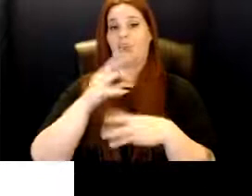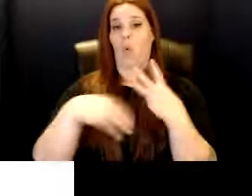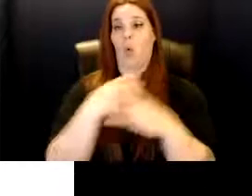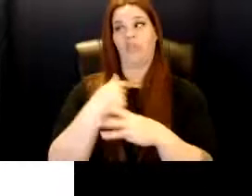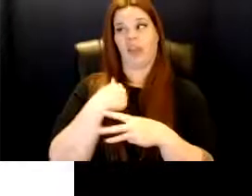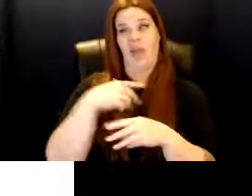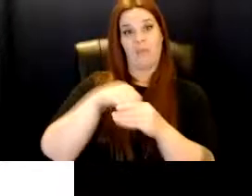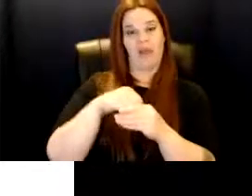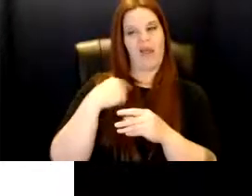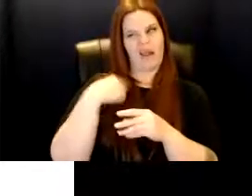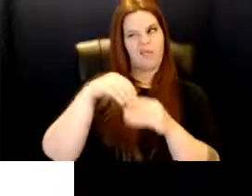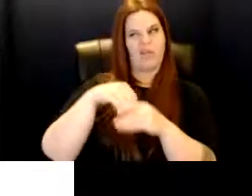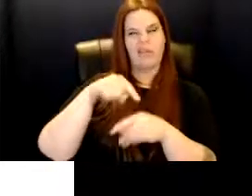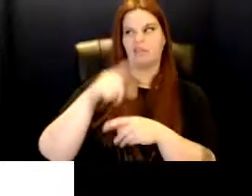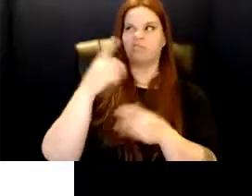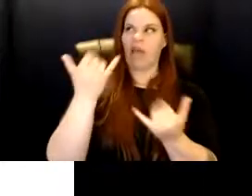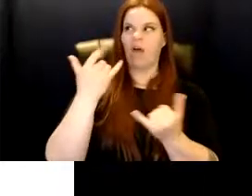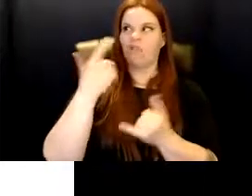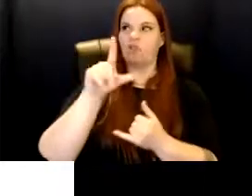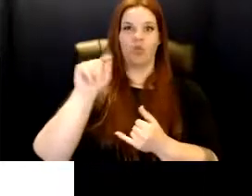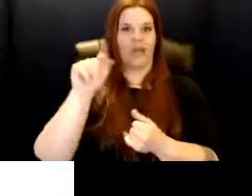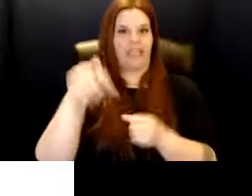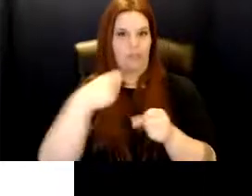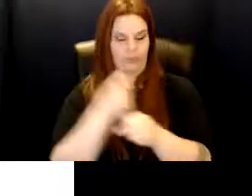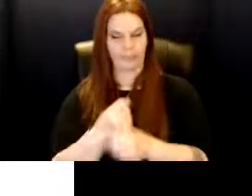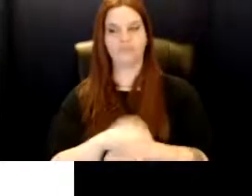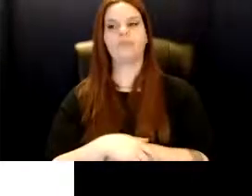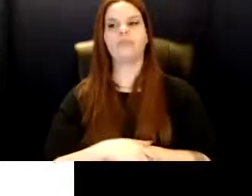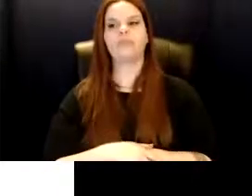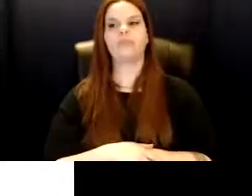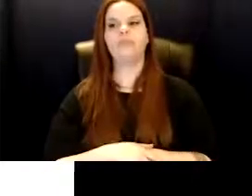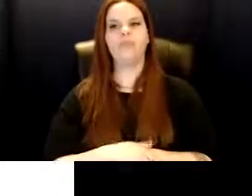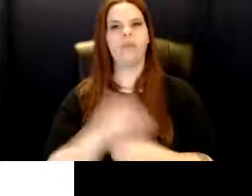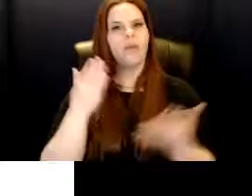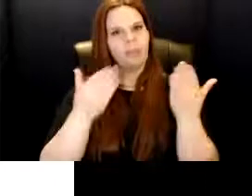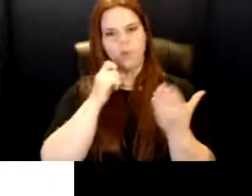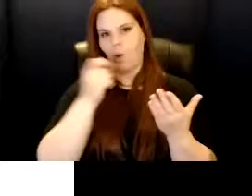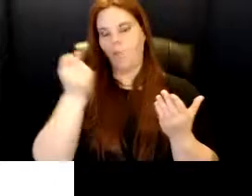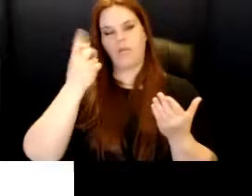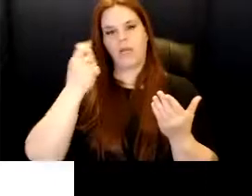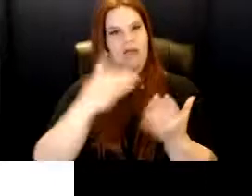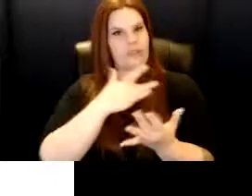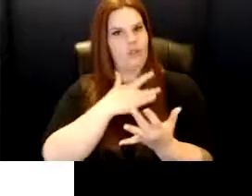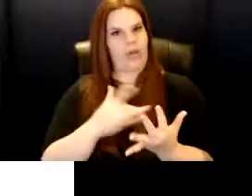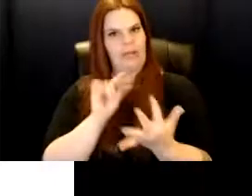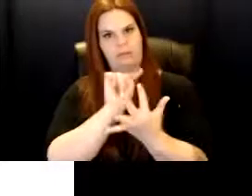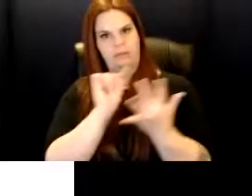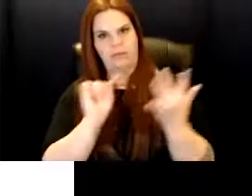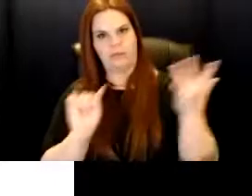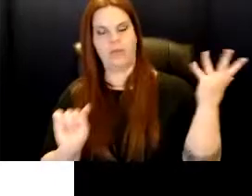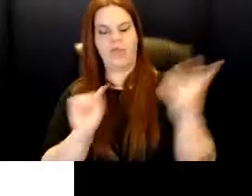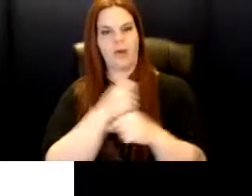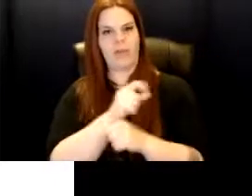in this for 2 decades now, you may not realize what the trends are that are making